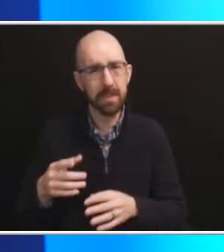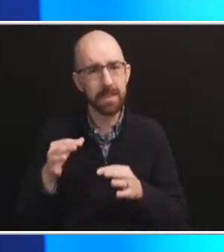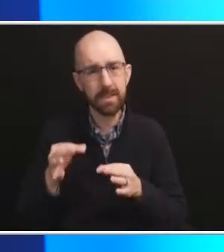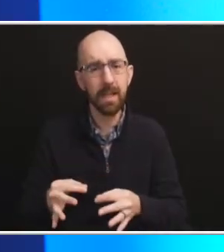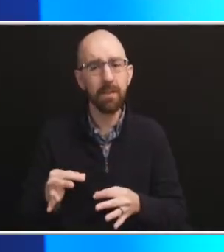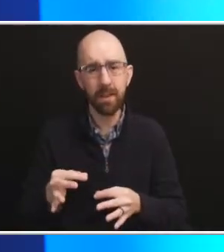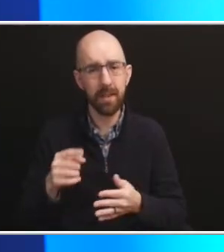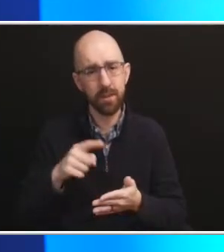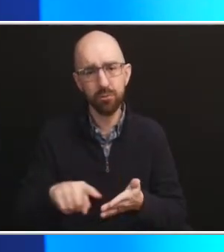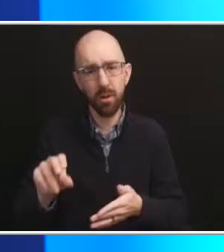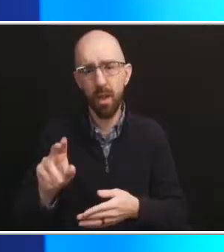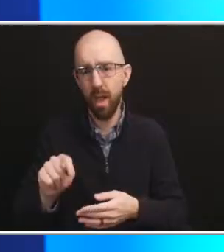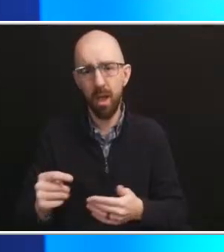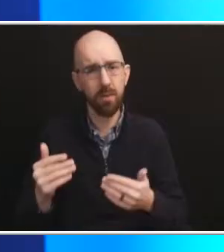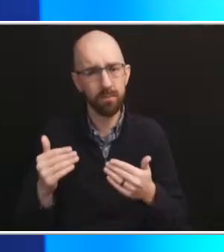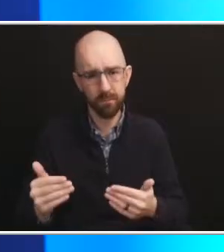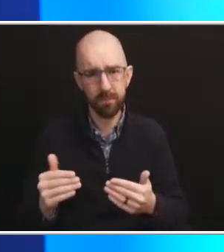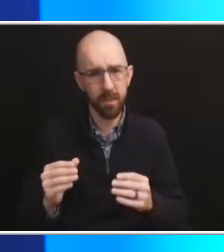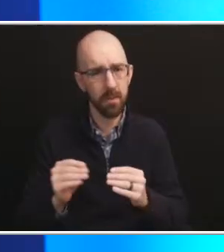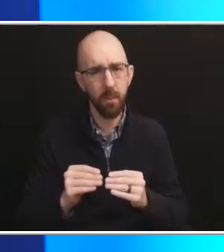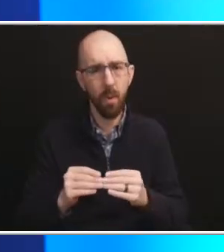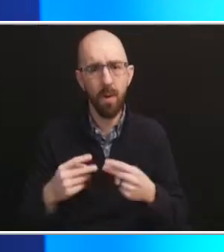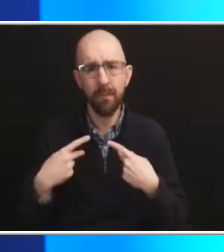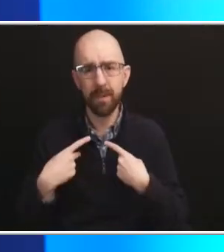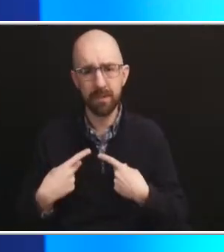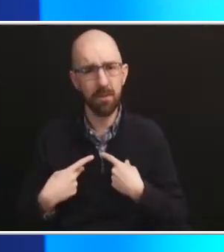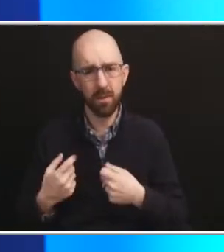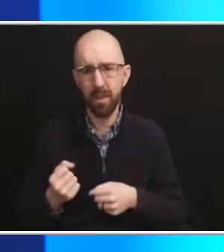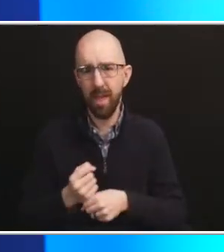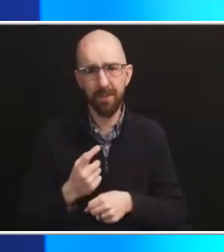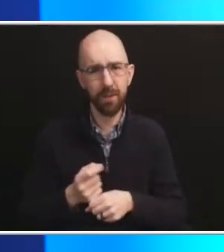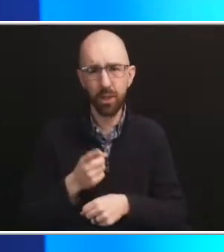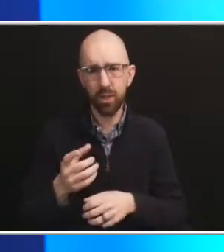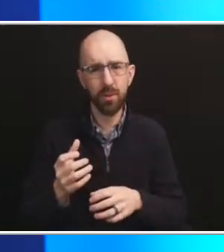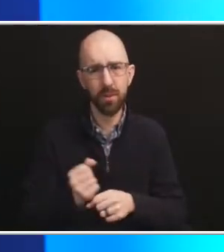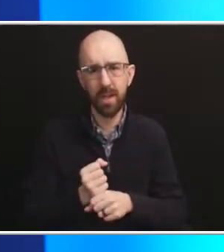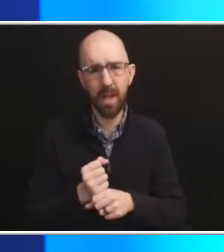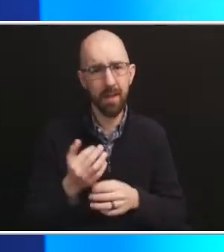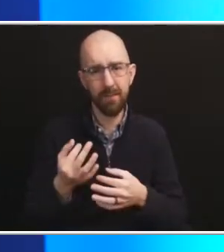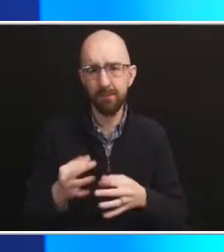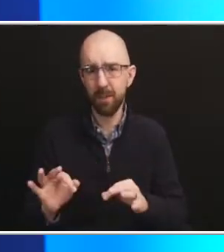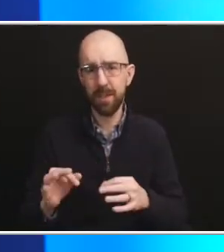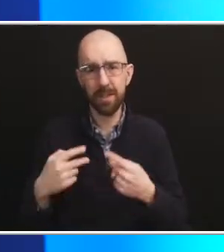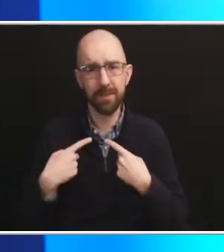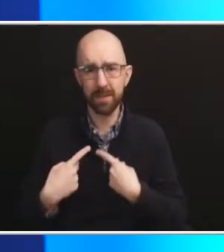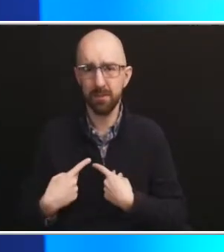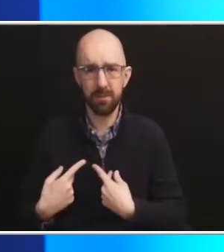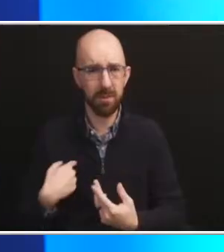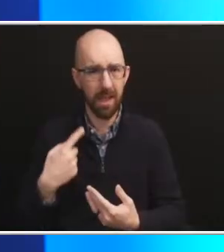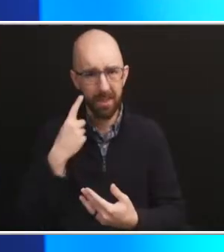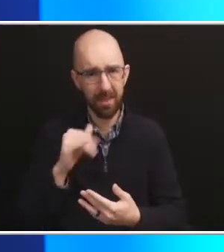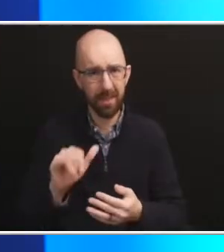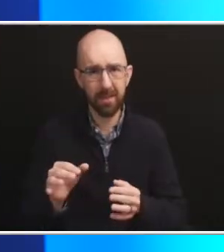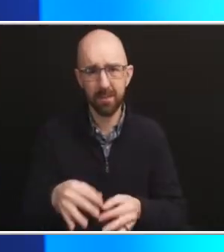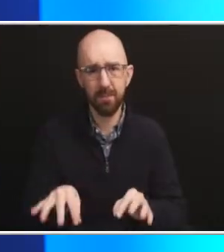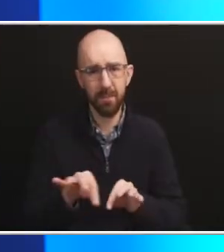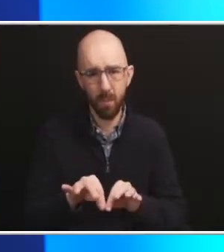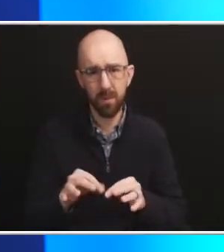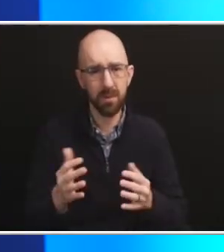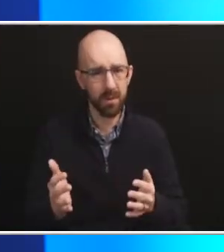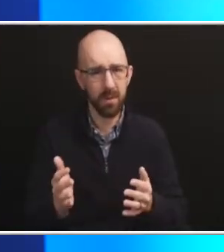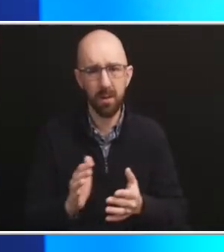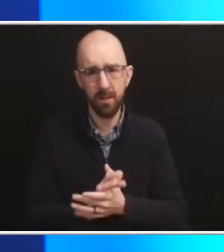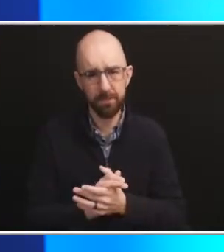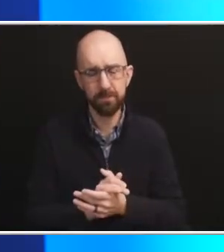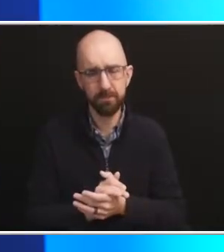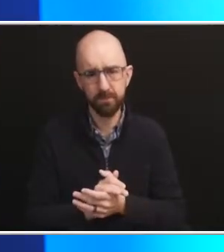out. More physicals. Every year you get a free physical. I think that's really important. Do